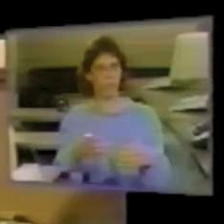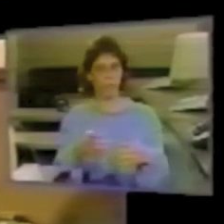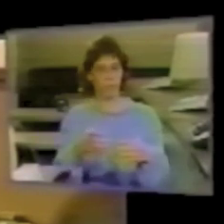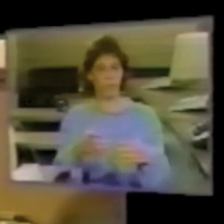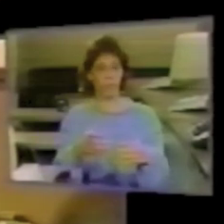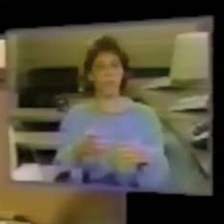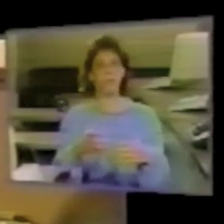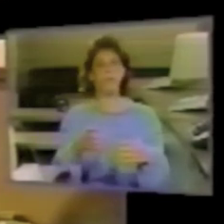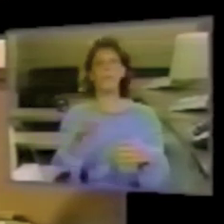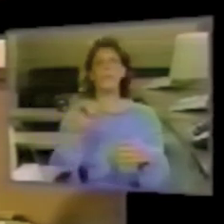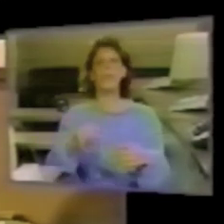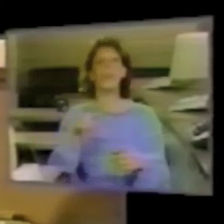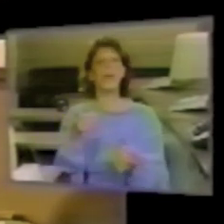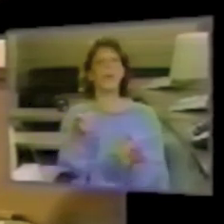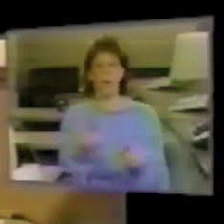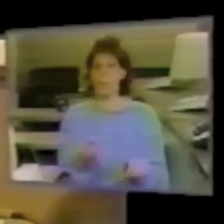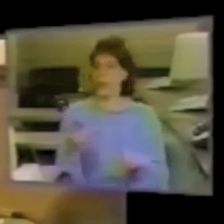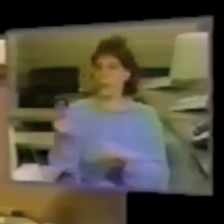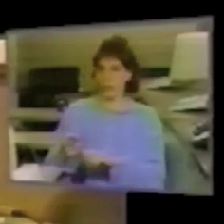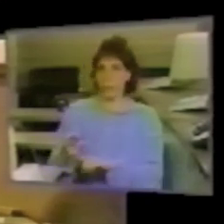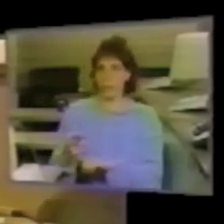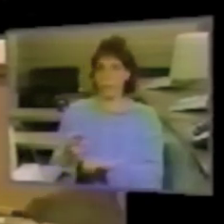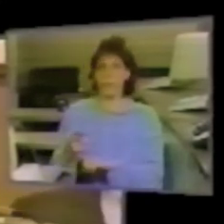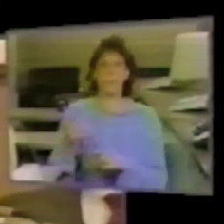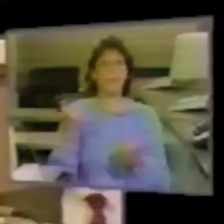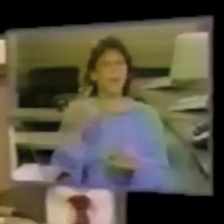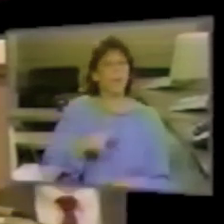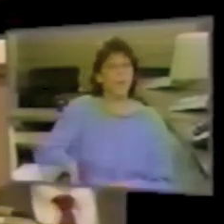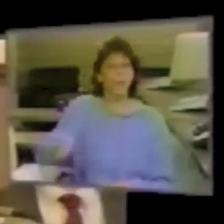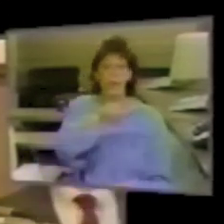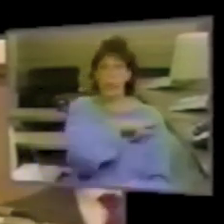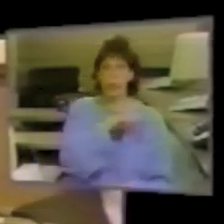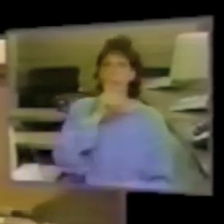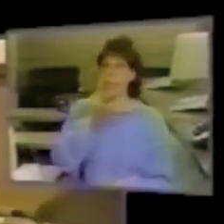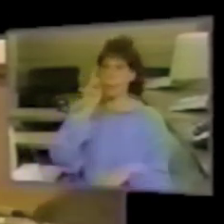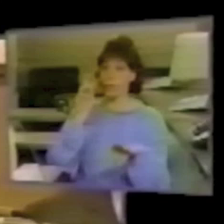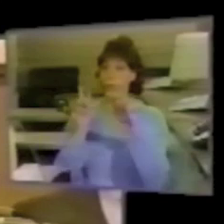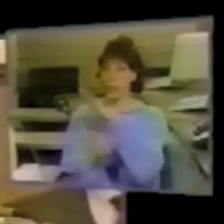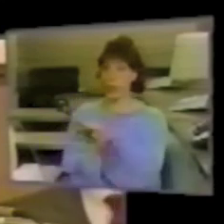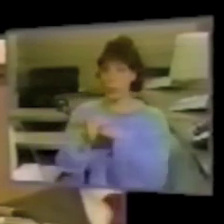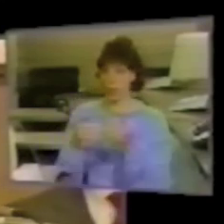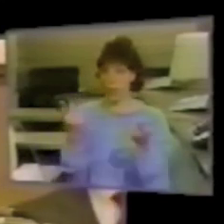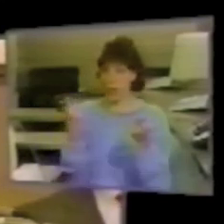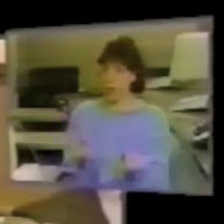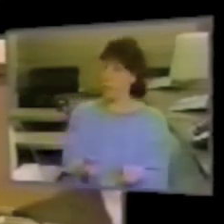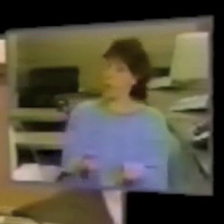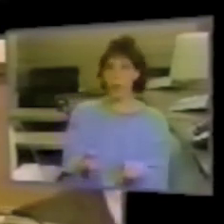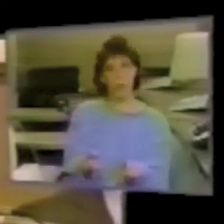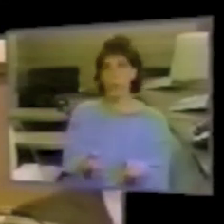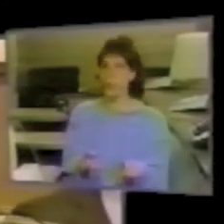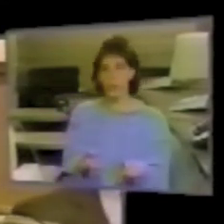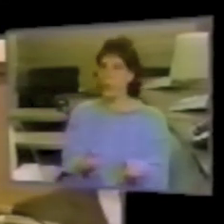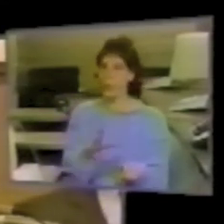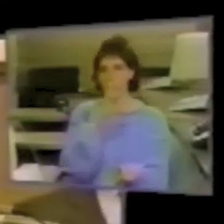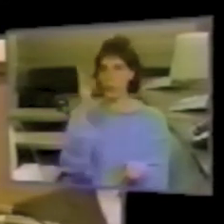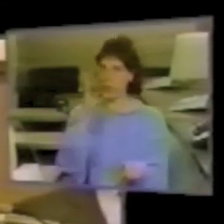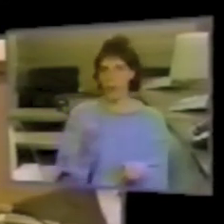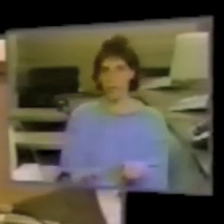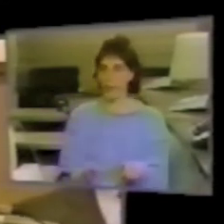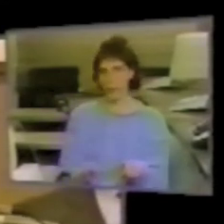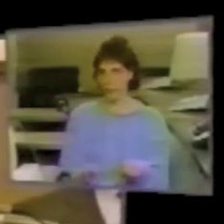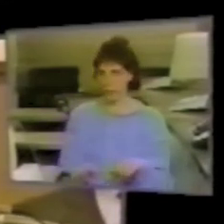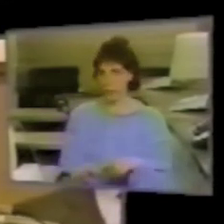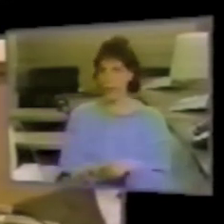place, and we could not possibly, any of us, have quite anticipated that this was that moment in